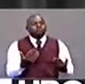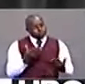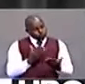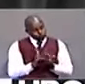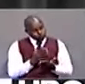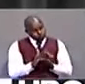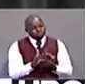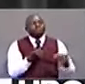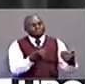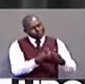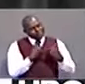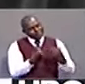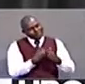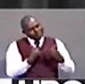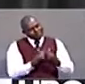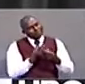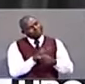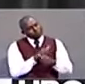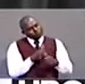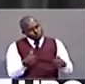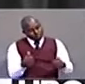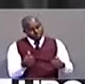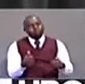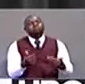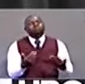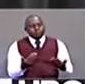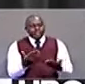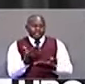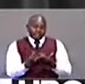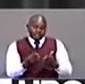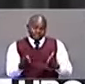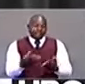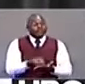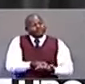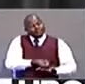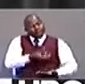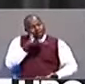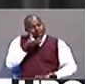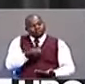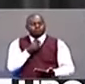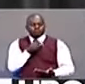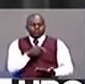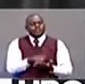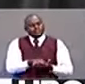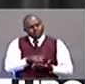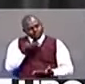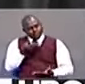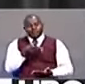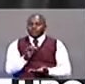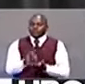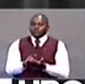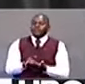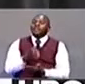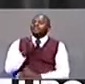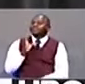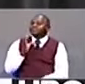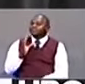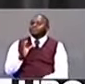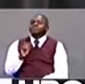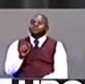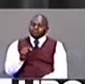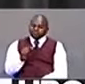really described him well, because those are some of the values Dr. Cyprian Kizito